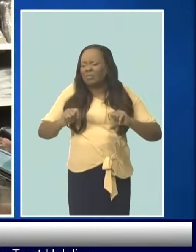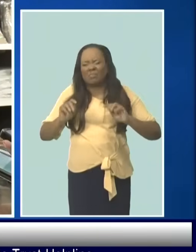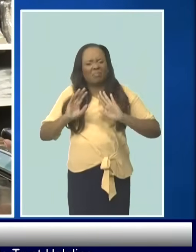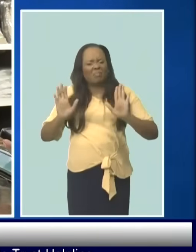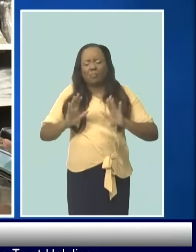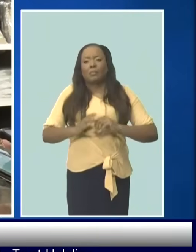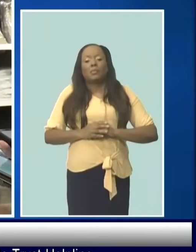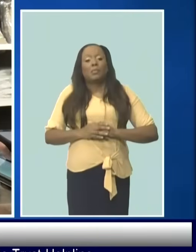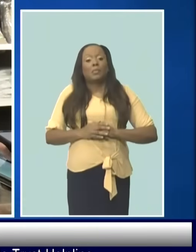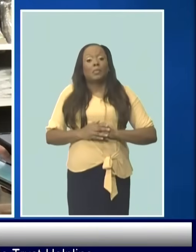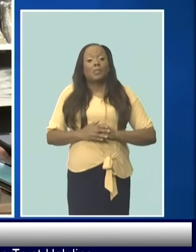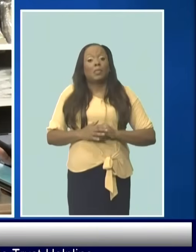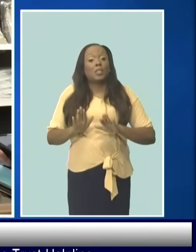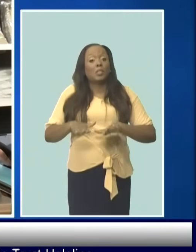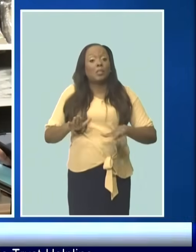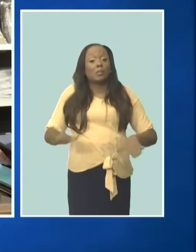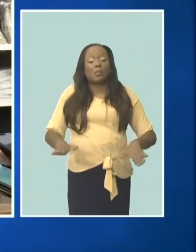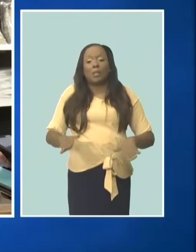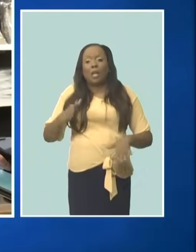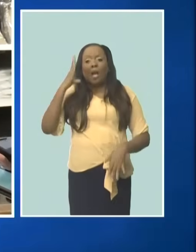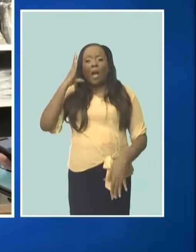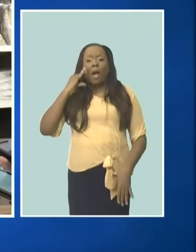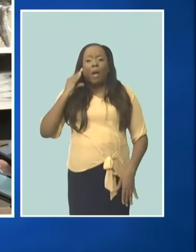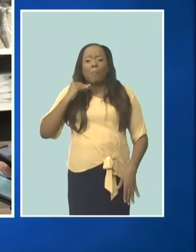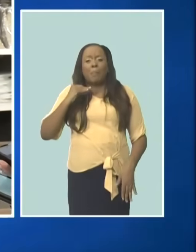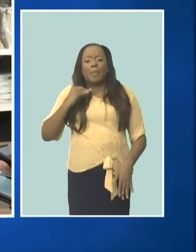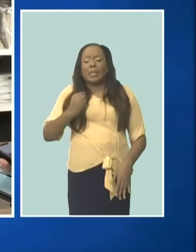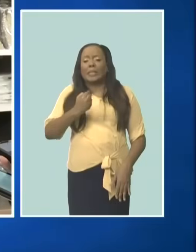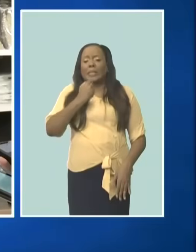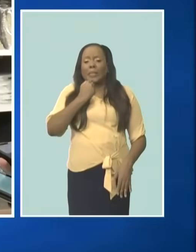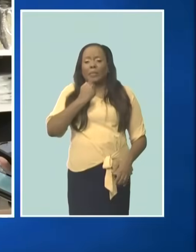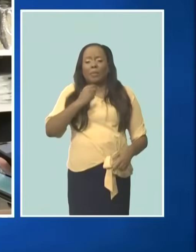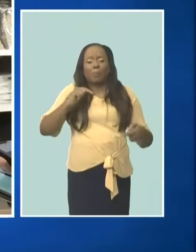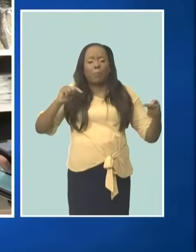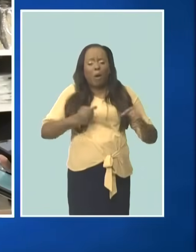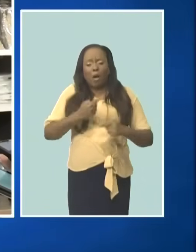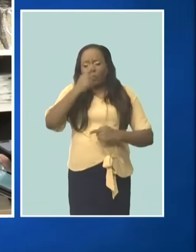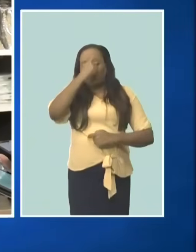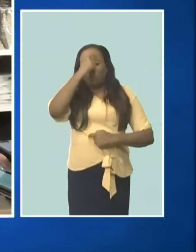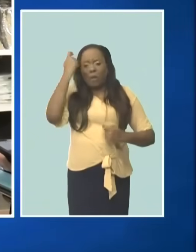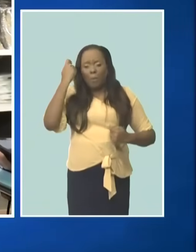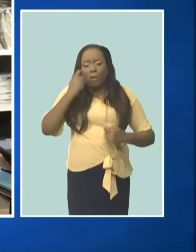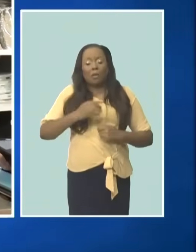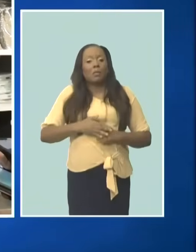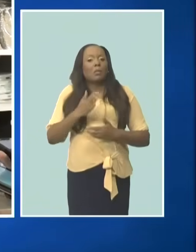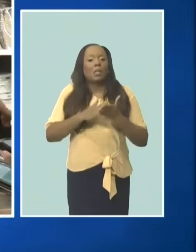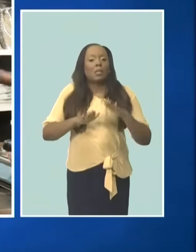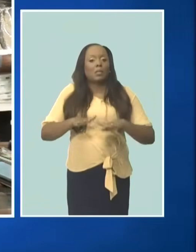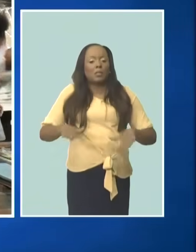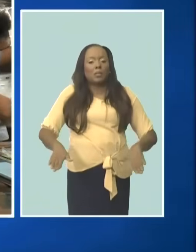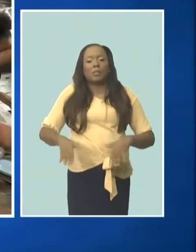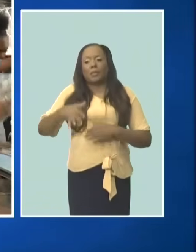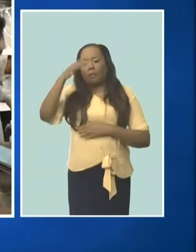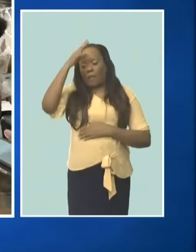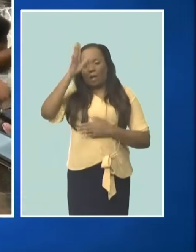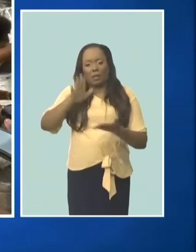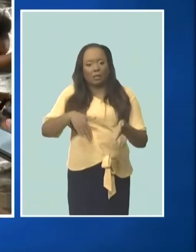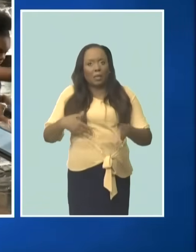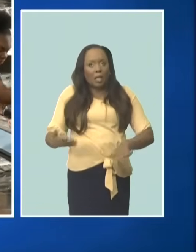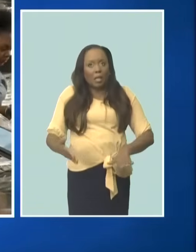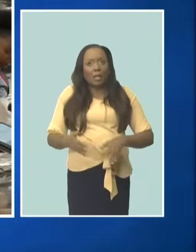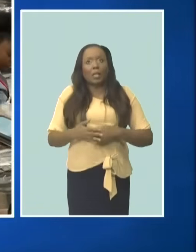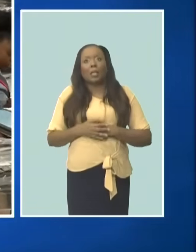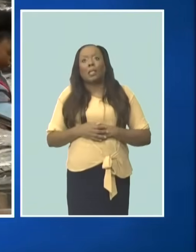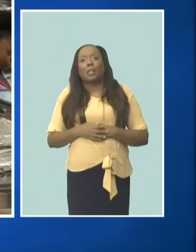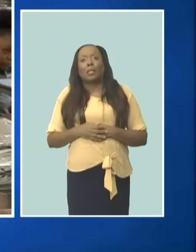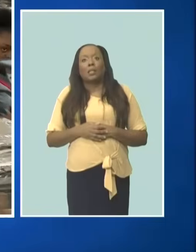lives. This year, unfortunately, I have a few who lost fathers, either in terms of